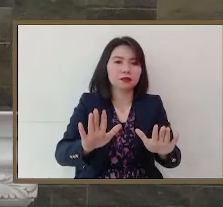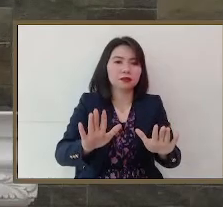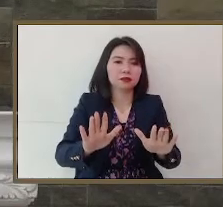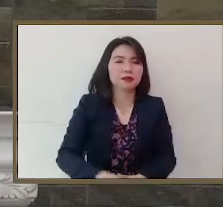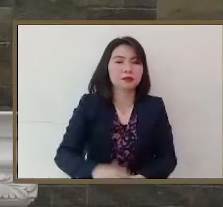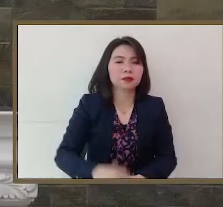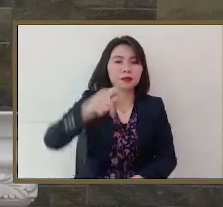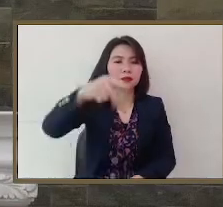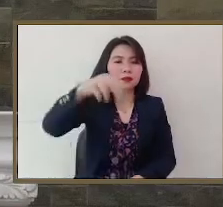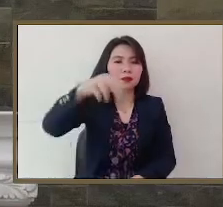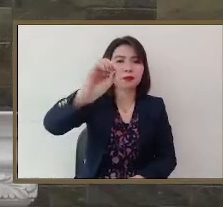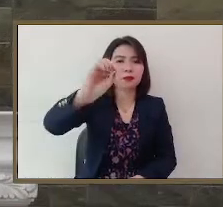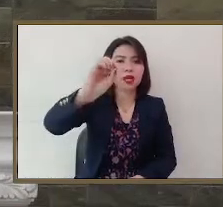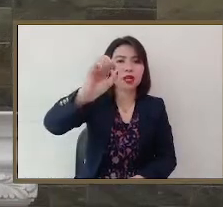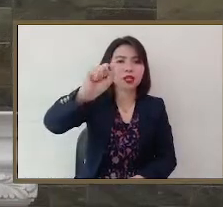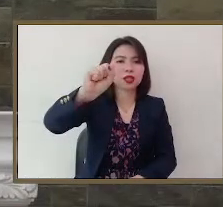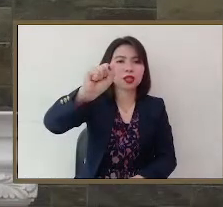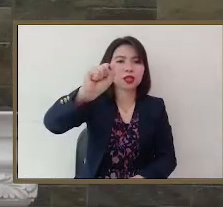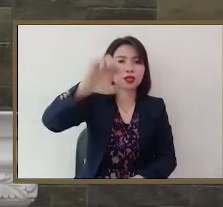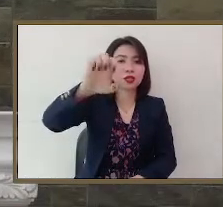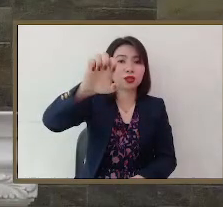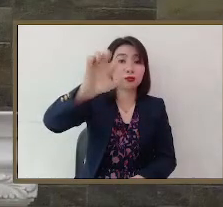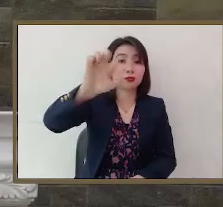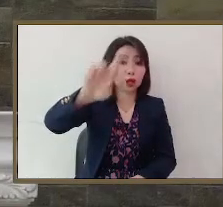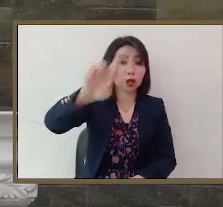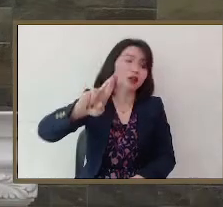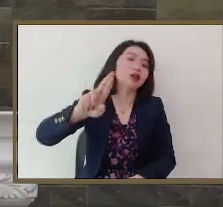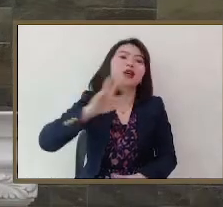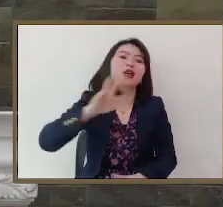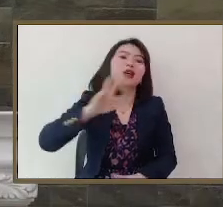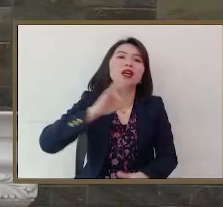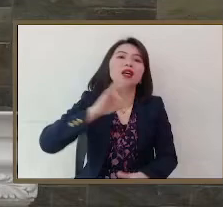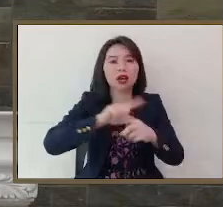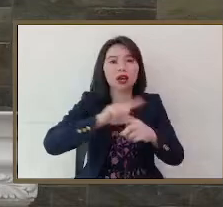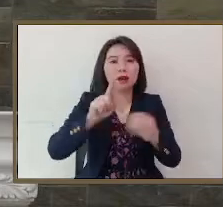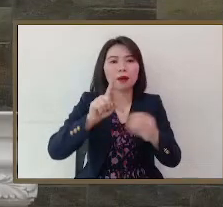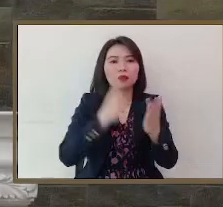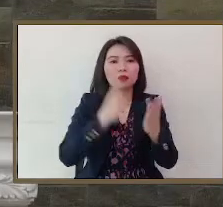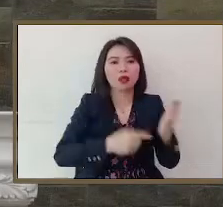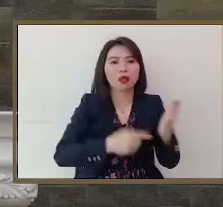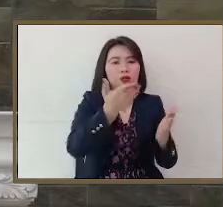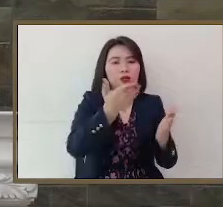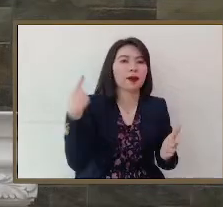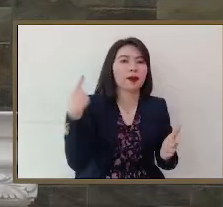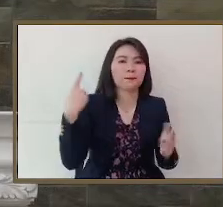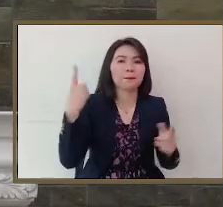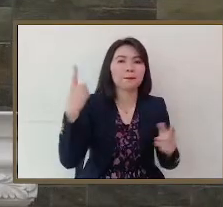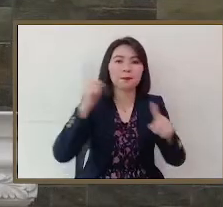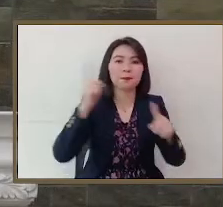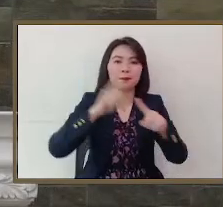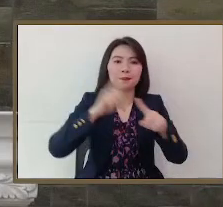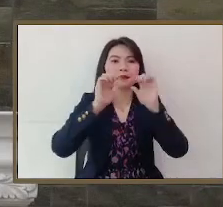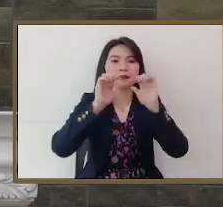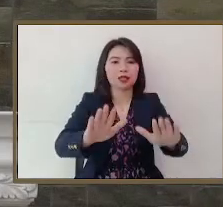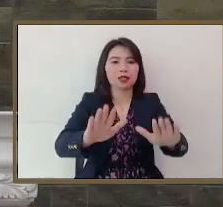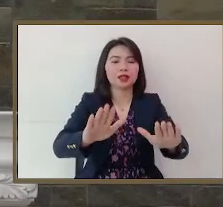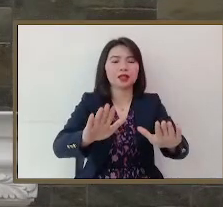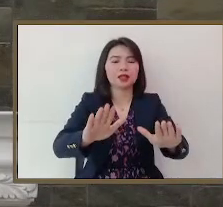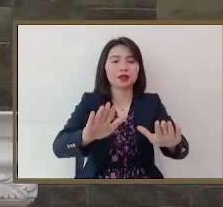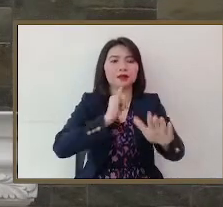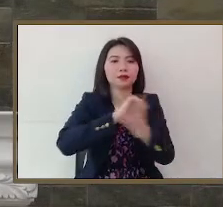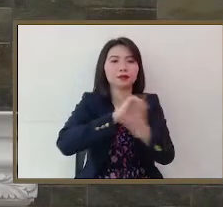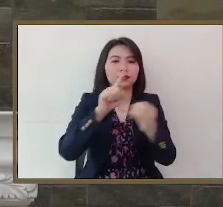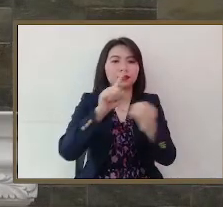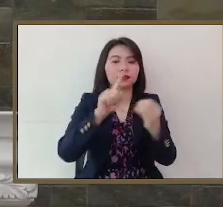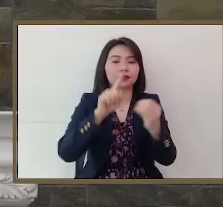Prospering is about what you have. But blessing is